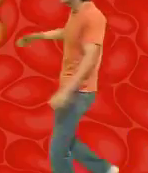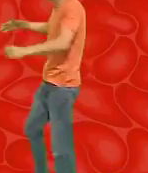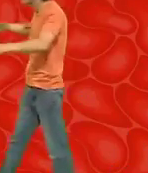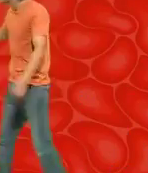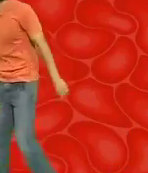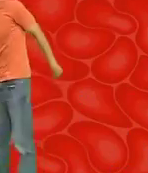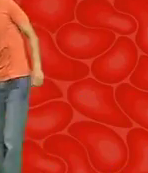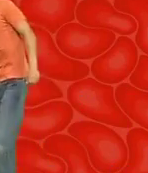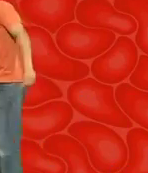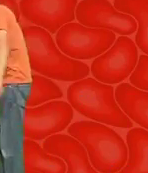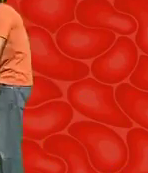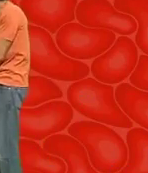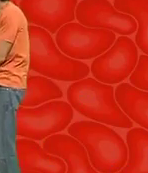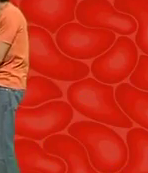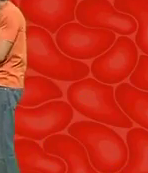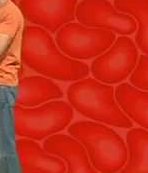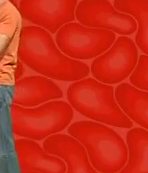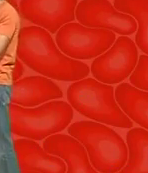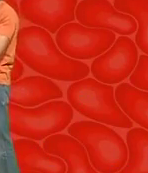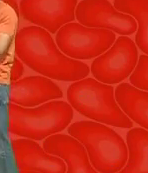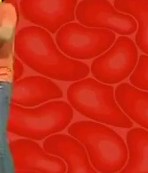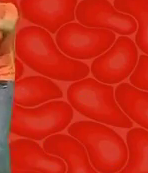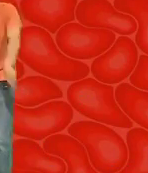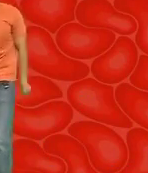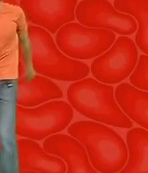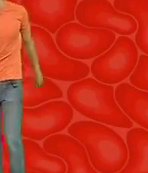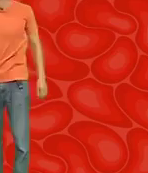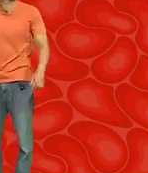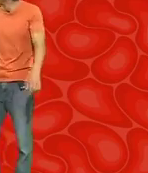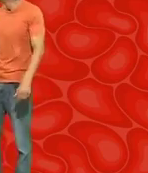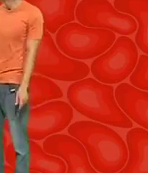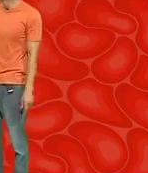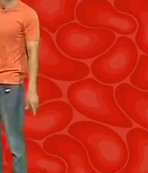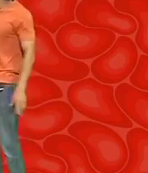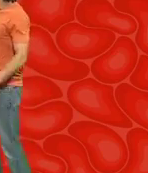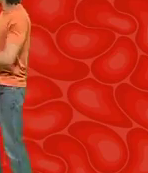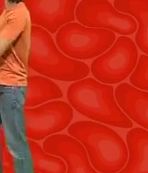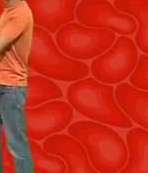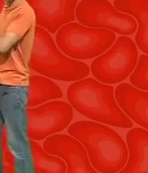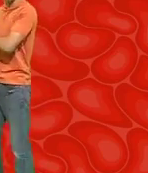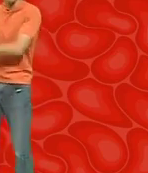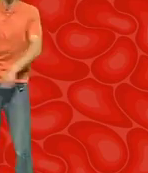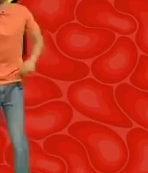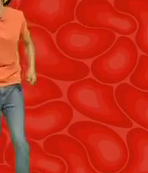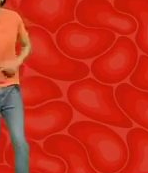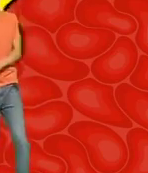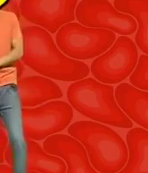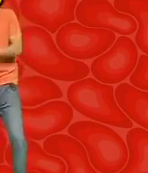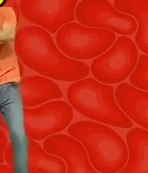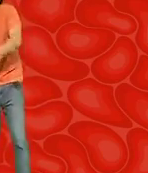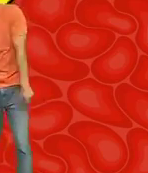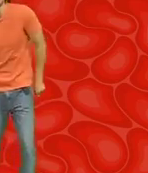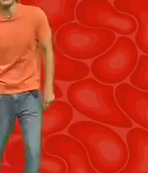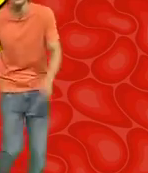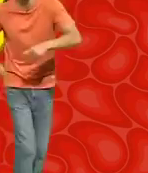Hey, Sid! Hey, Andy! What should we talk about today? Well, let's talk about numbers. Brilliant idea. What sort of number do you fancy? Oh, well, how about three?